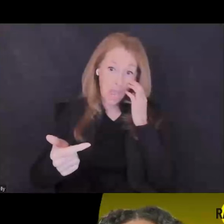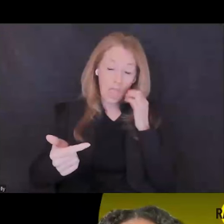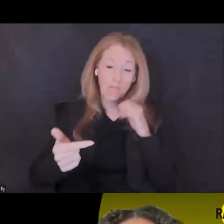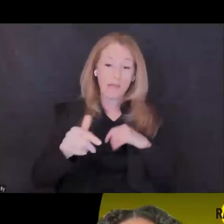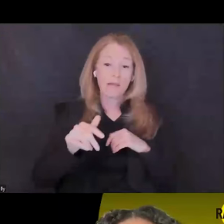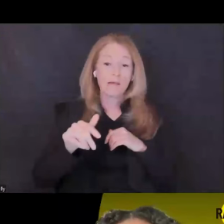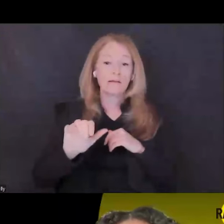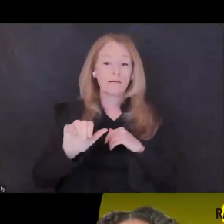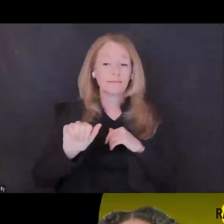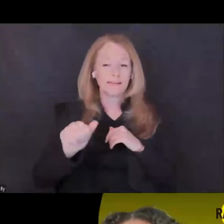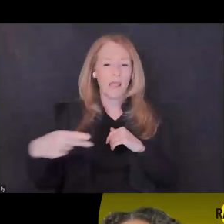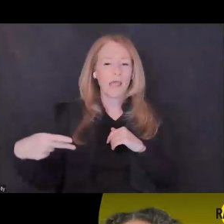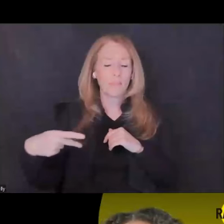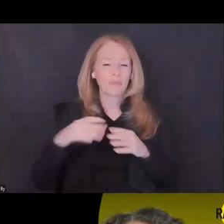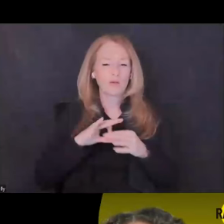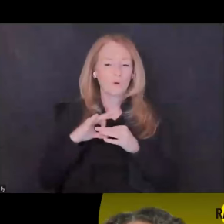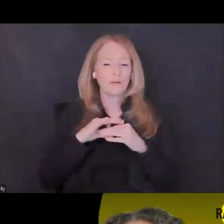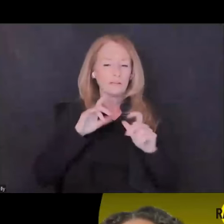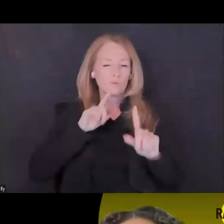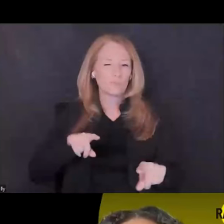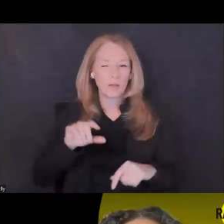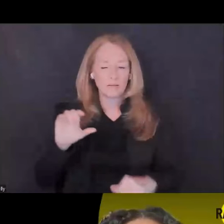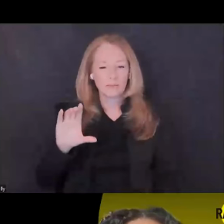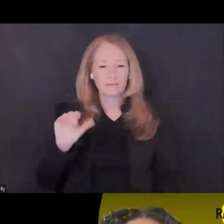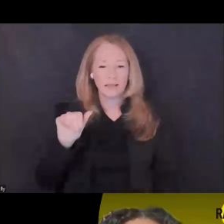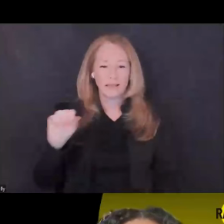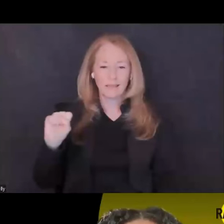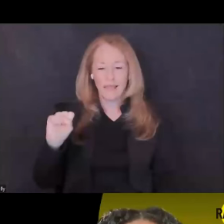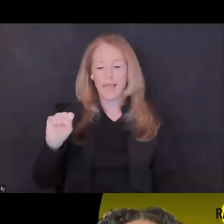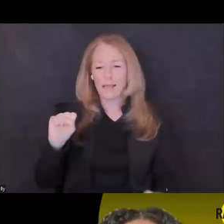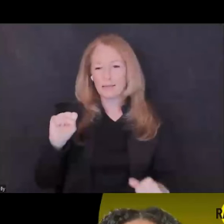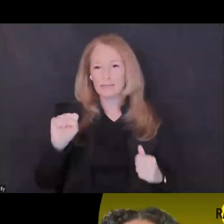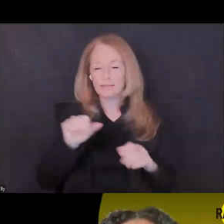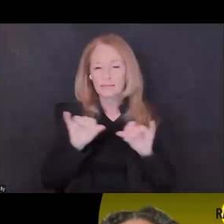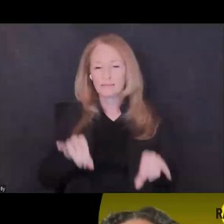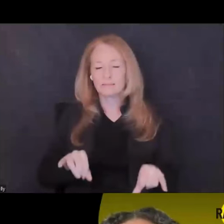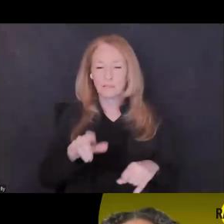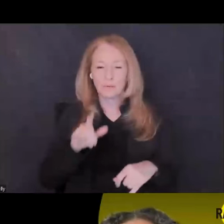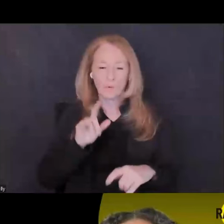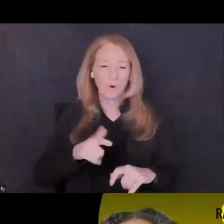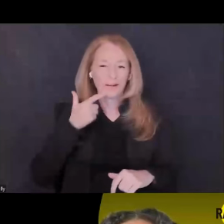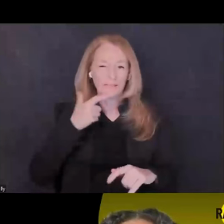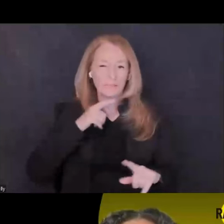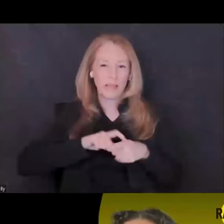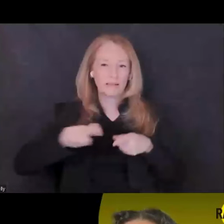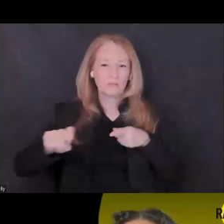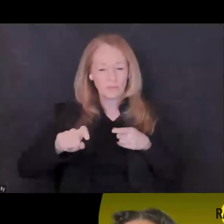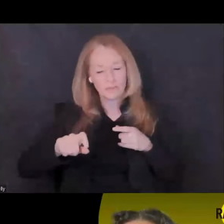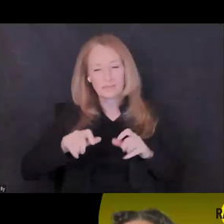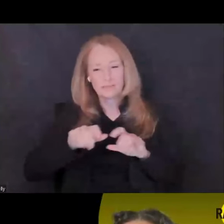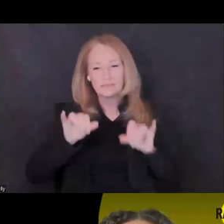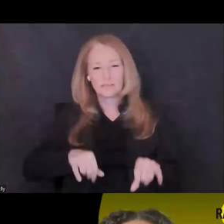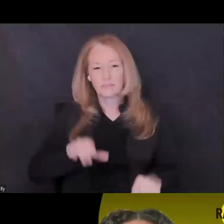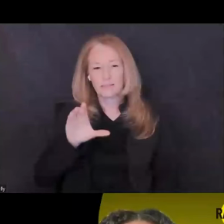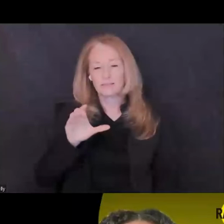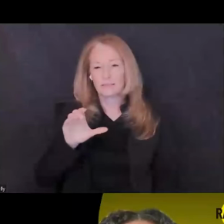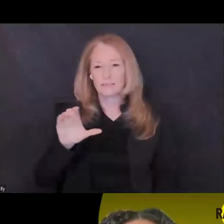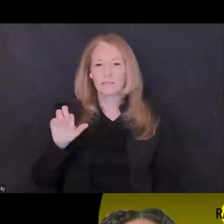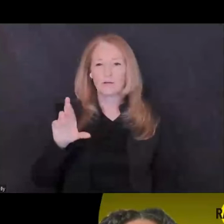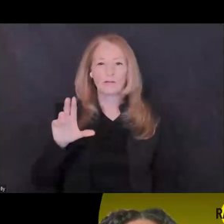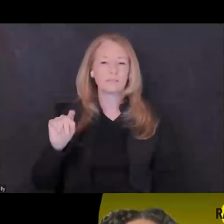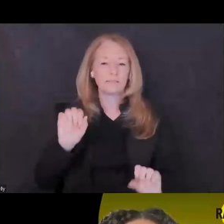responses. It's essentially a CAD system or computer-assisted dispatch system that CCRTs can use for